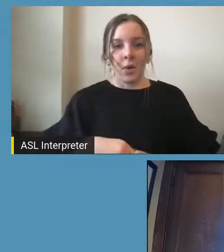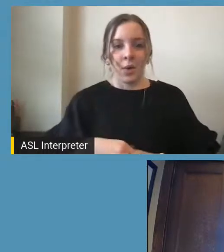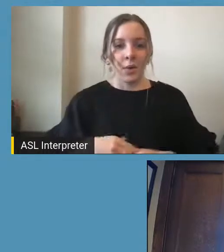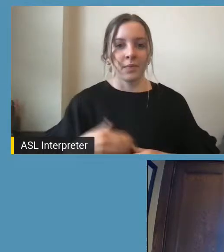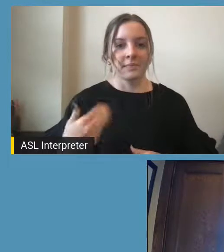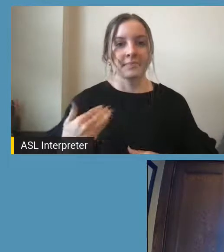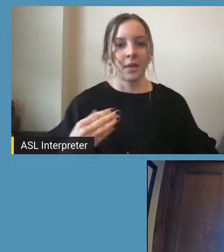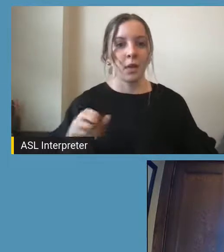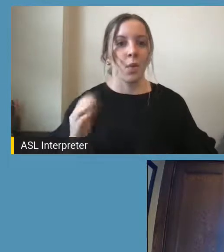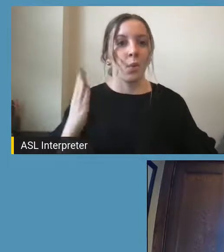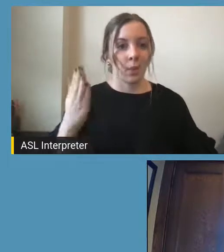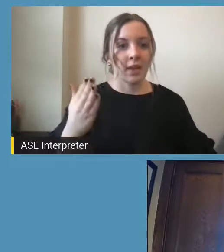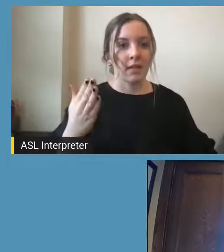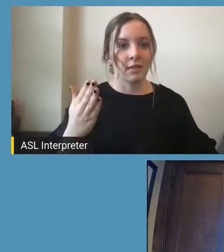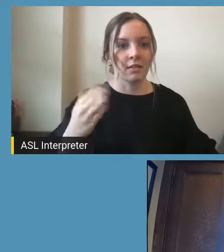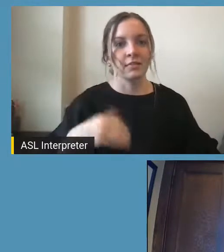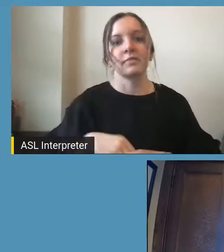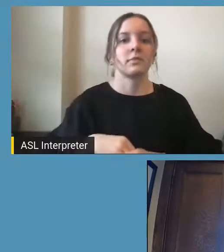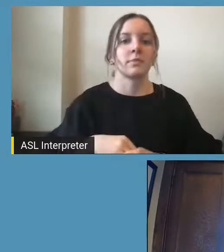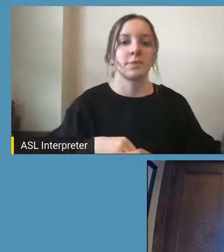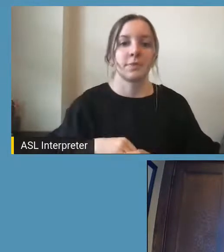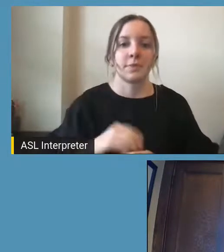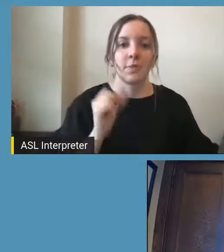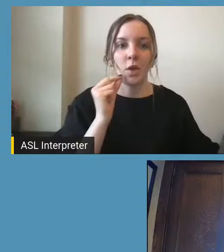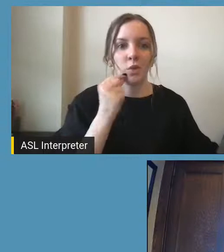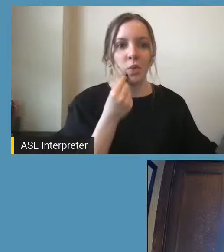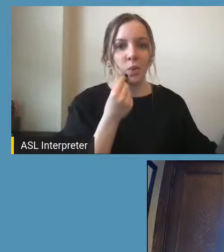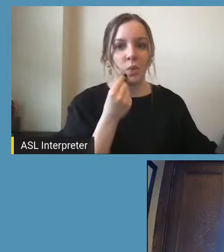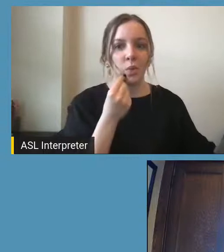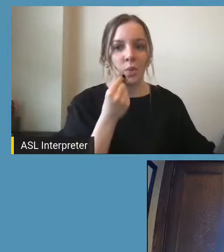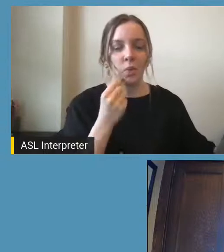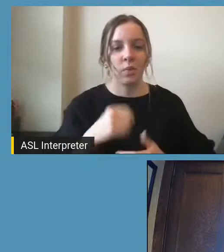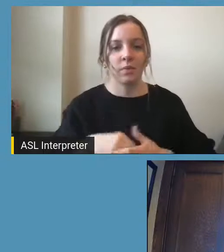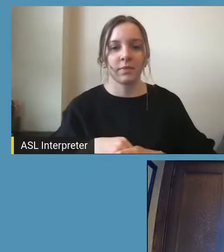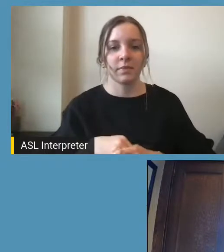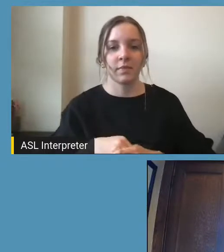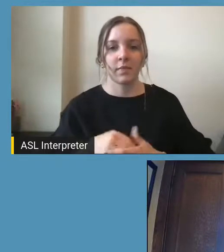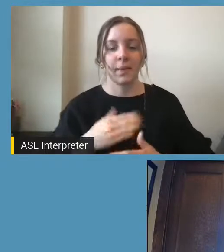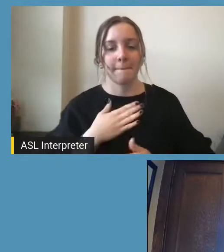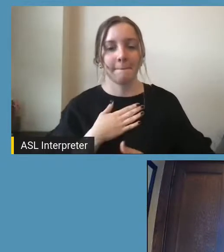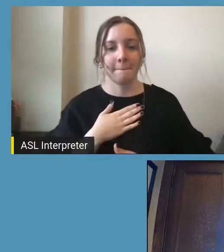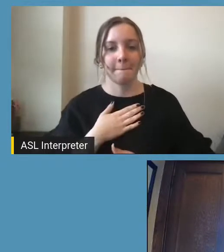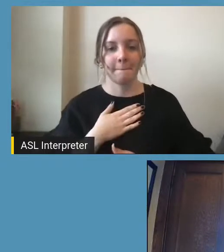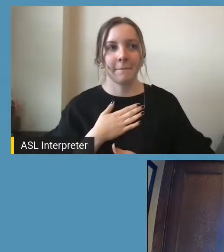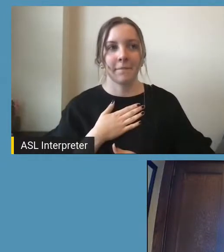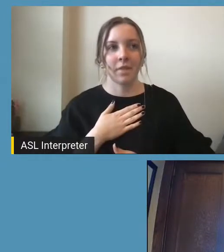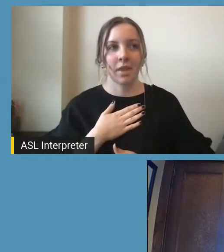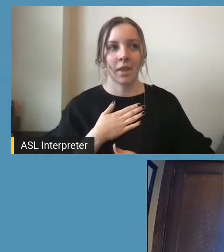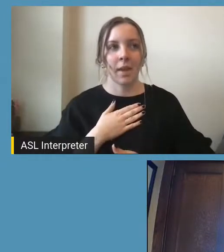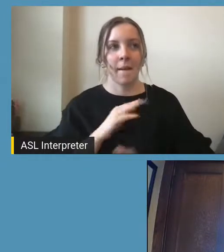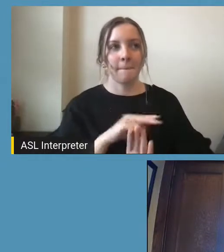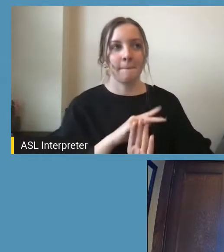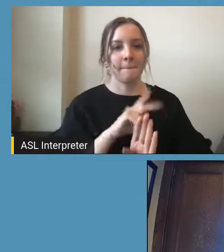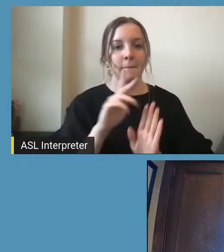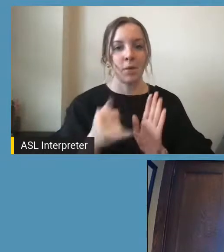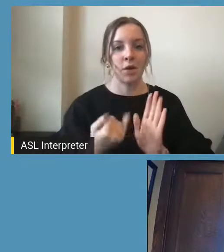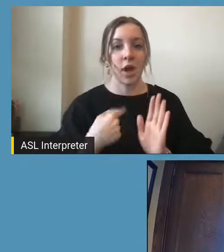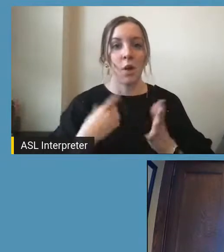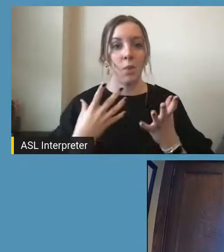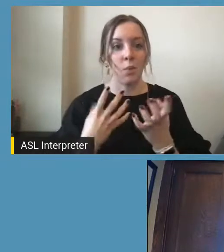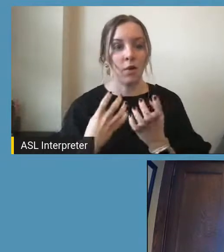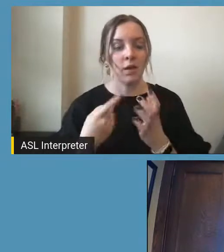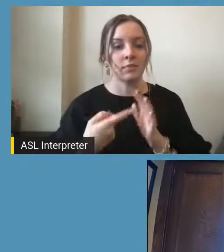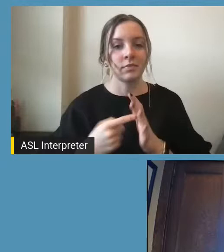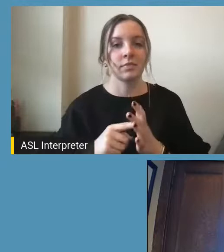should be able to do clothing. And one of my inspired projects would probably be the Queen Elizabeth dress that they just found the